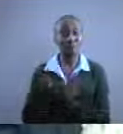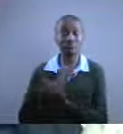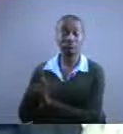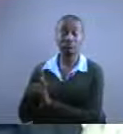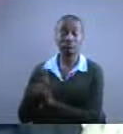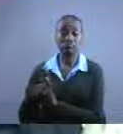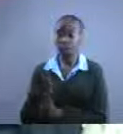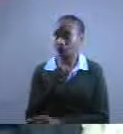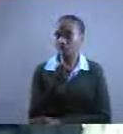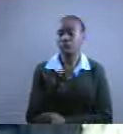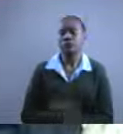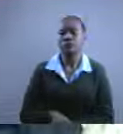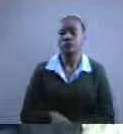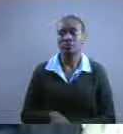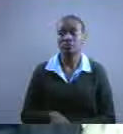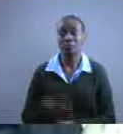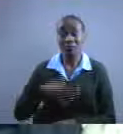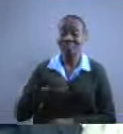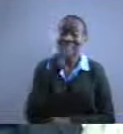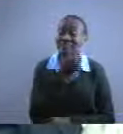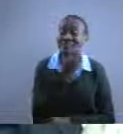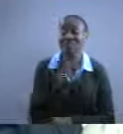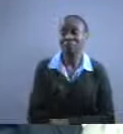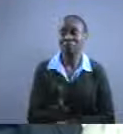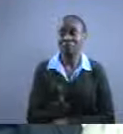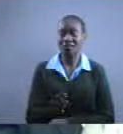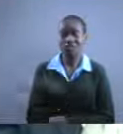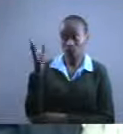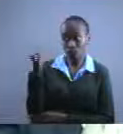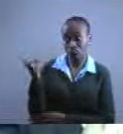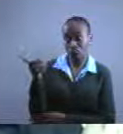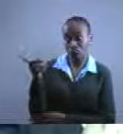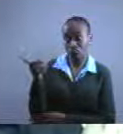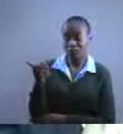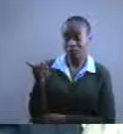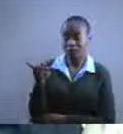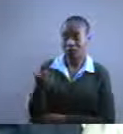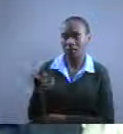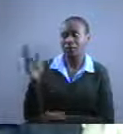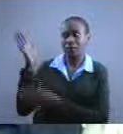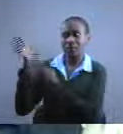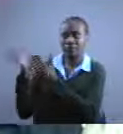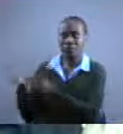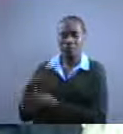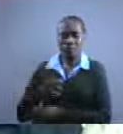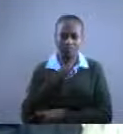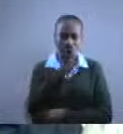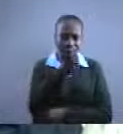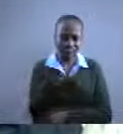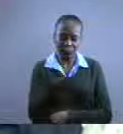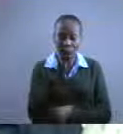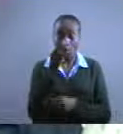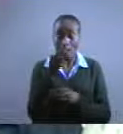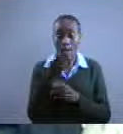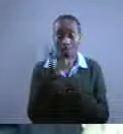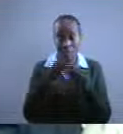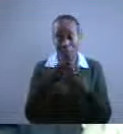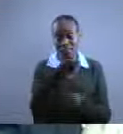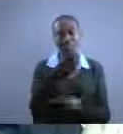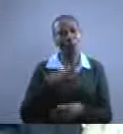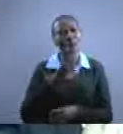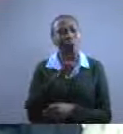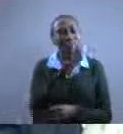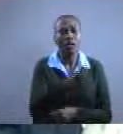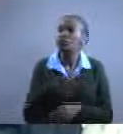Let me just say to you, sir, Mr. Speaker, let me just say to the Honourable Marcela that order,